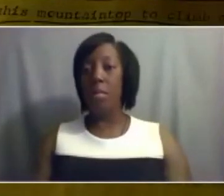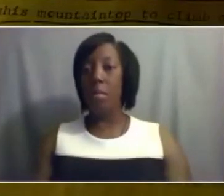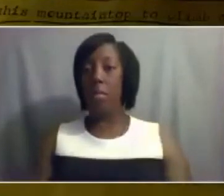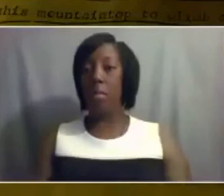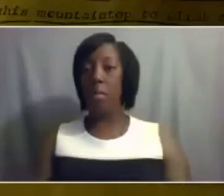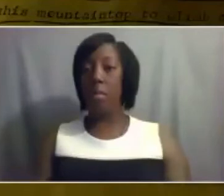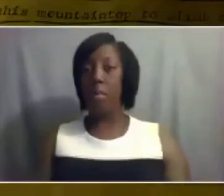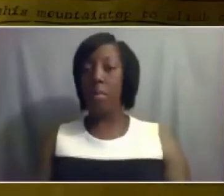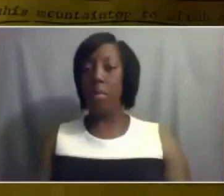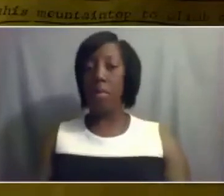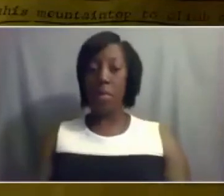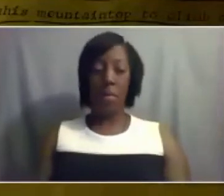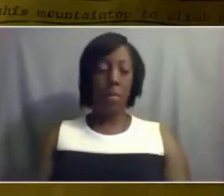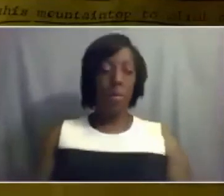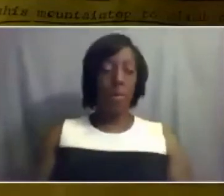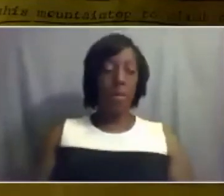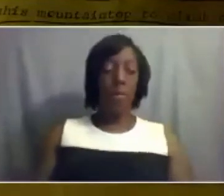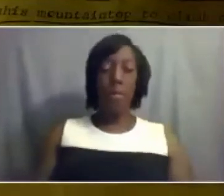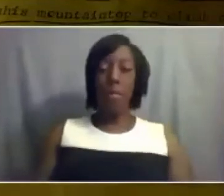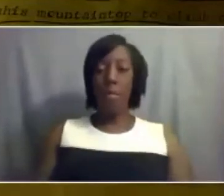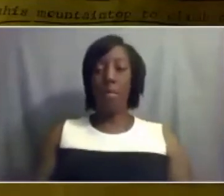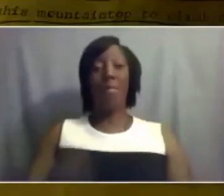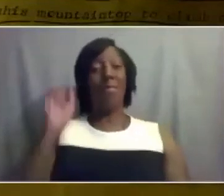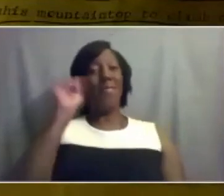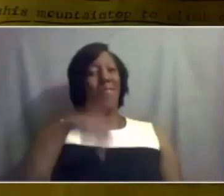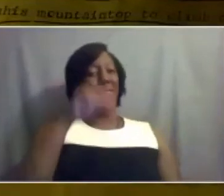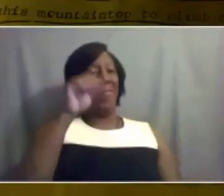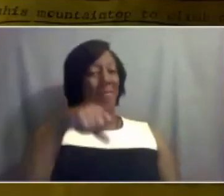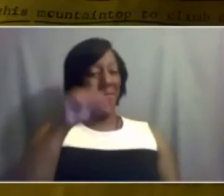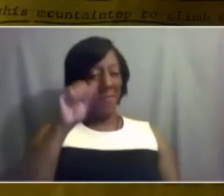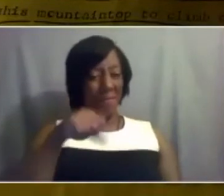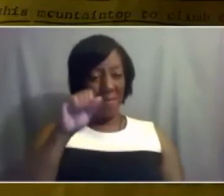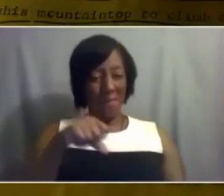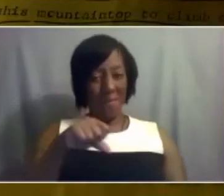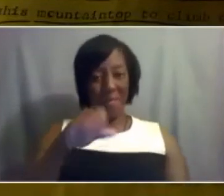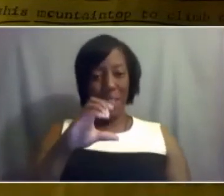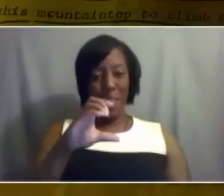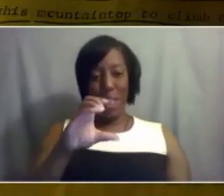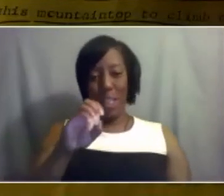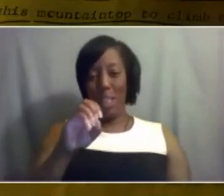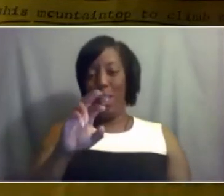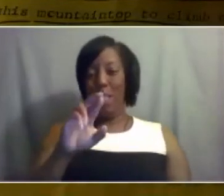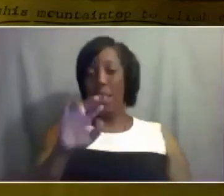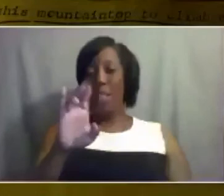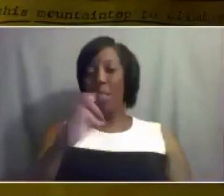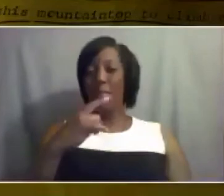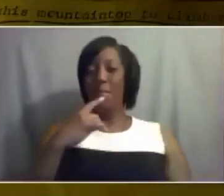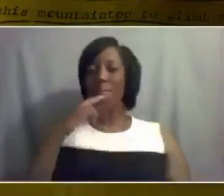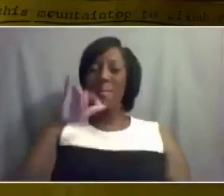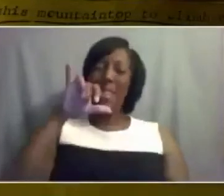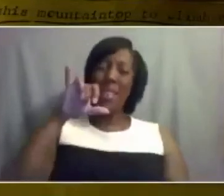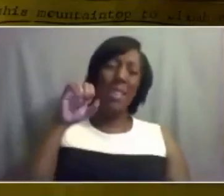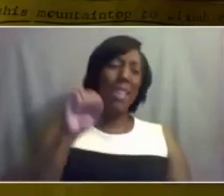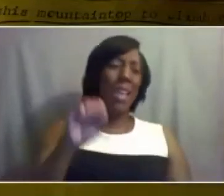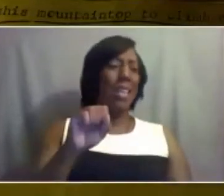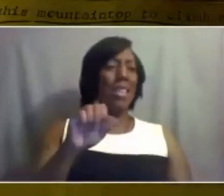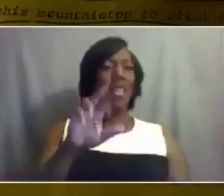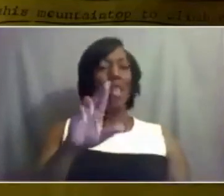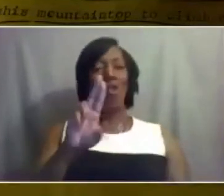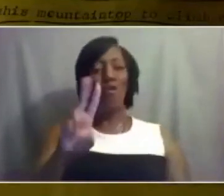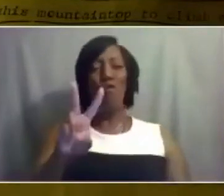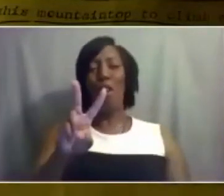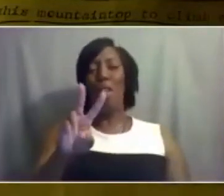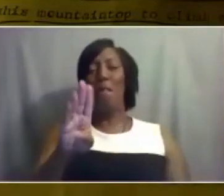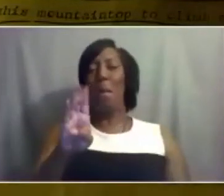Hello. Yes, I want to say a big yes to Reverend Barber and the Poor People's